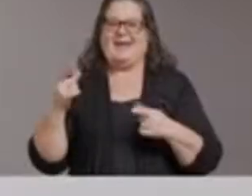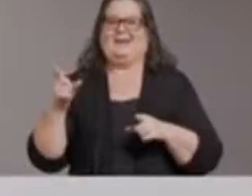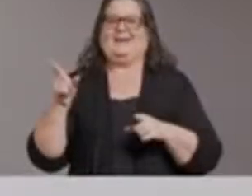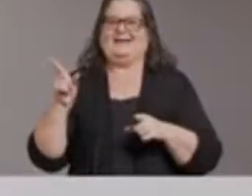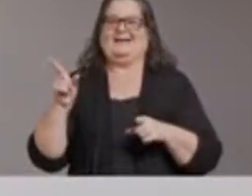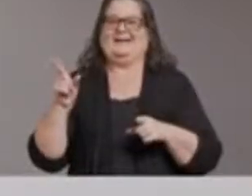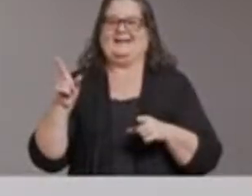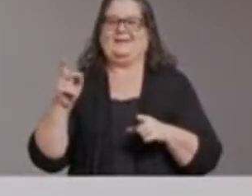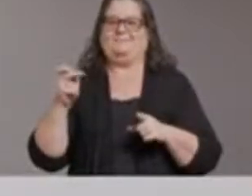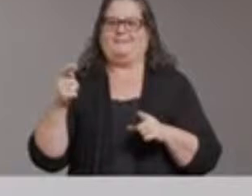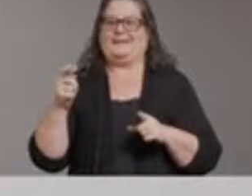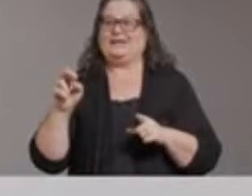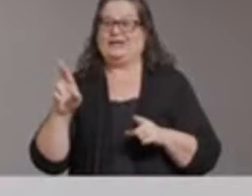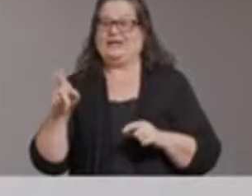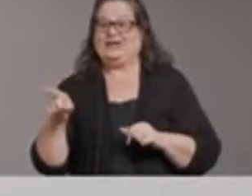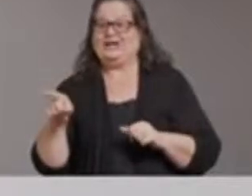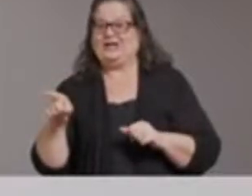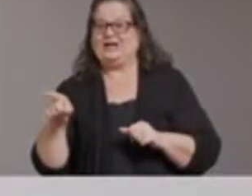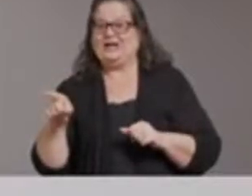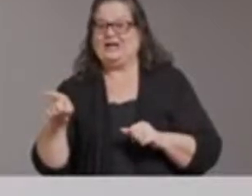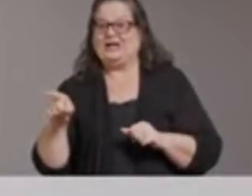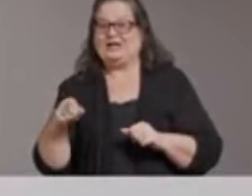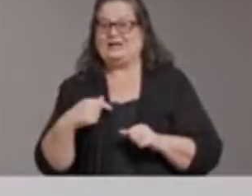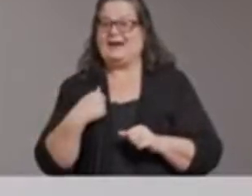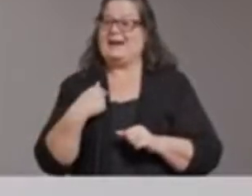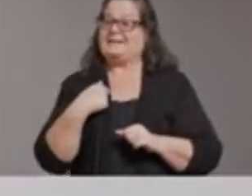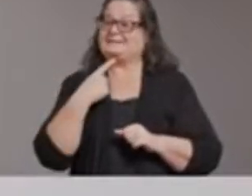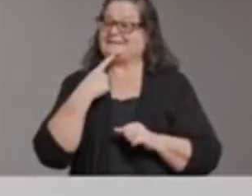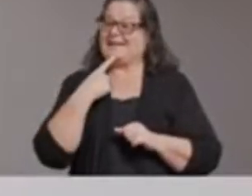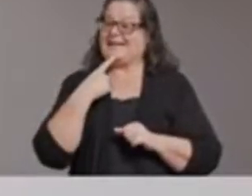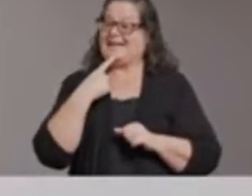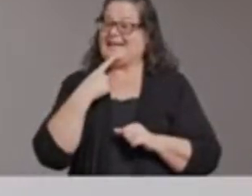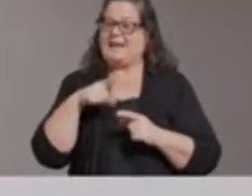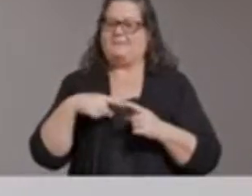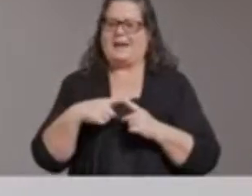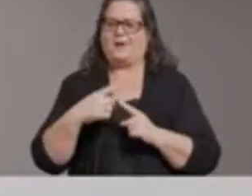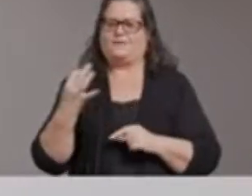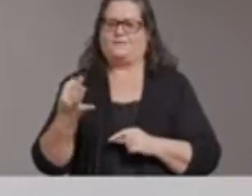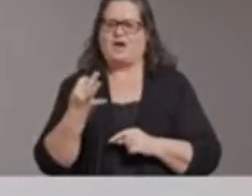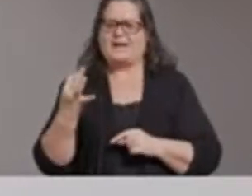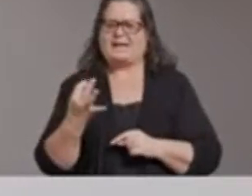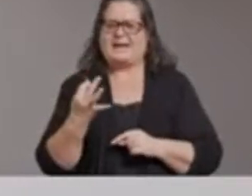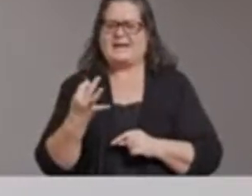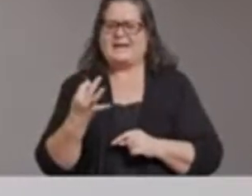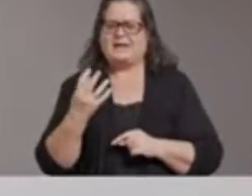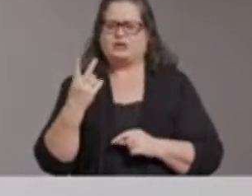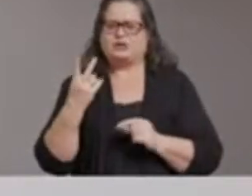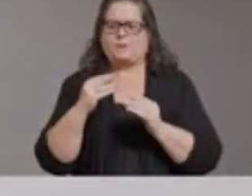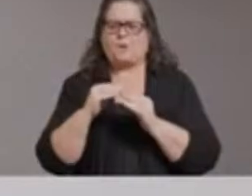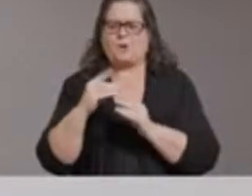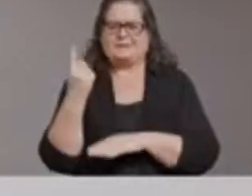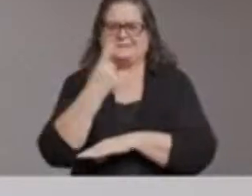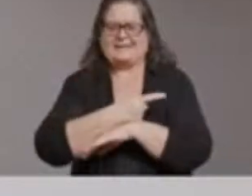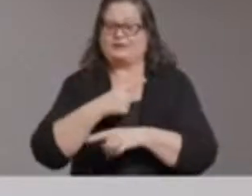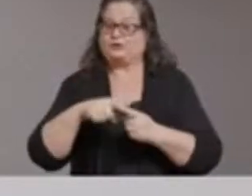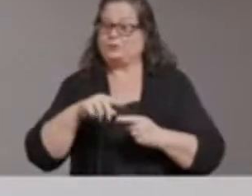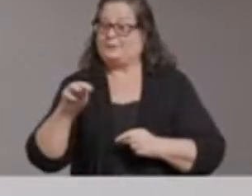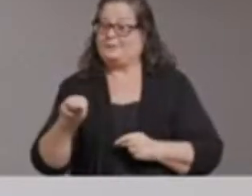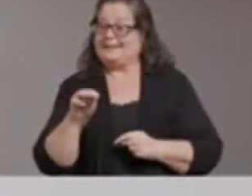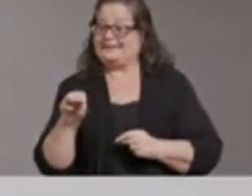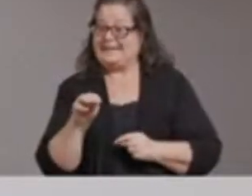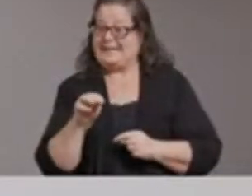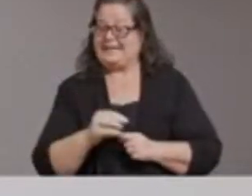So, as I like to say about Fridays, it's 2 more days till Monday. Hi guys, I think we're back. That's too